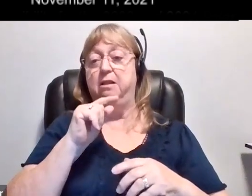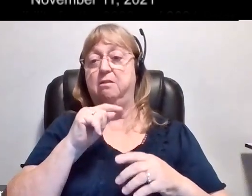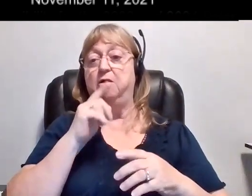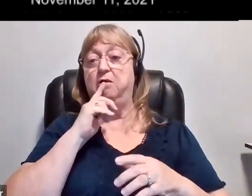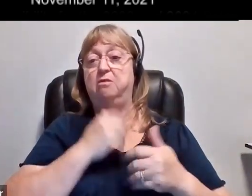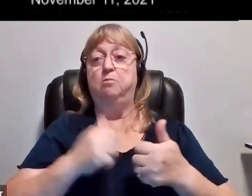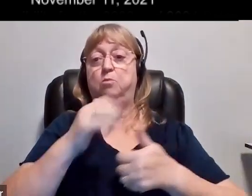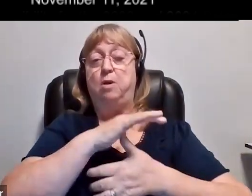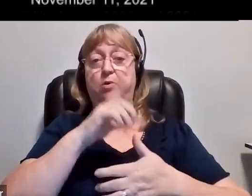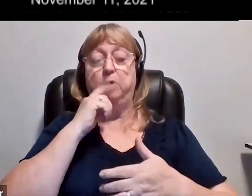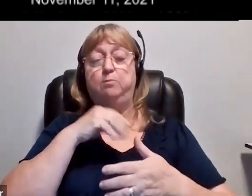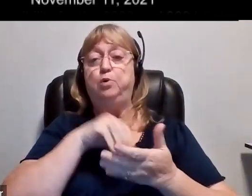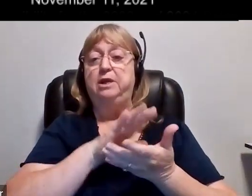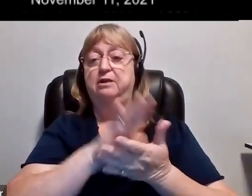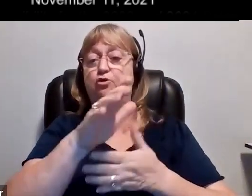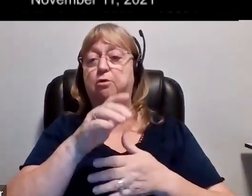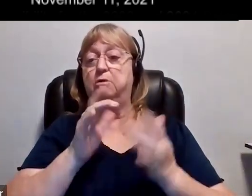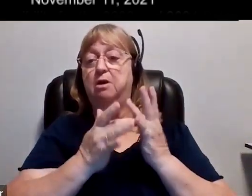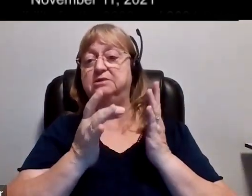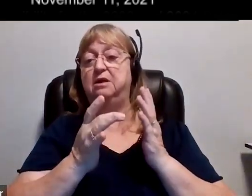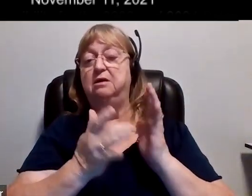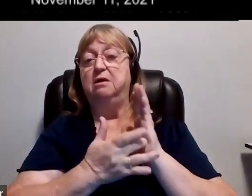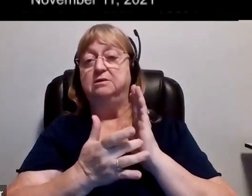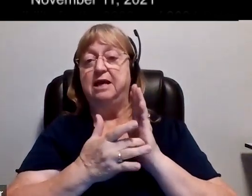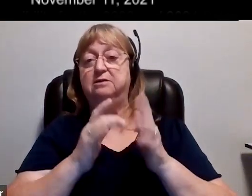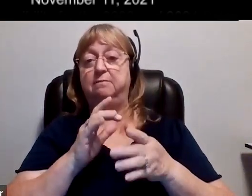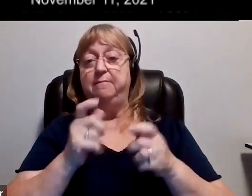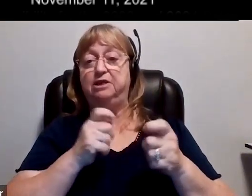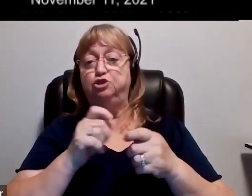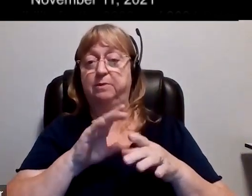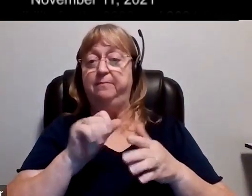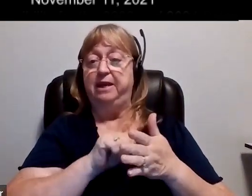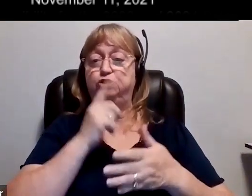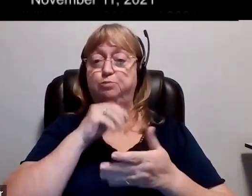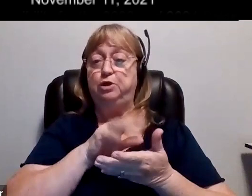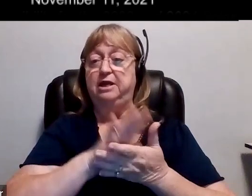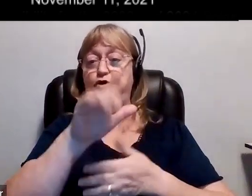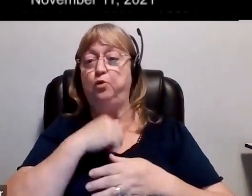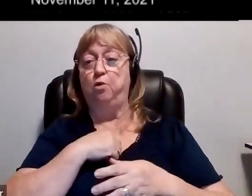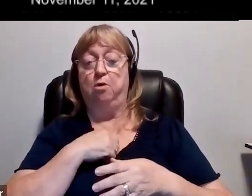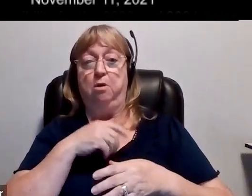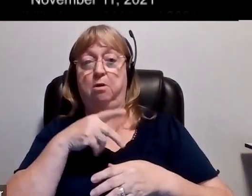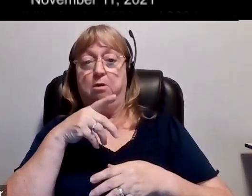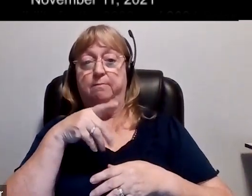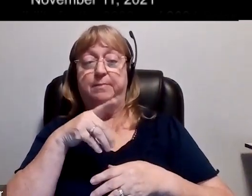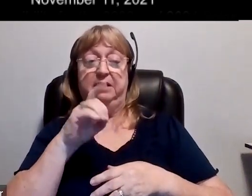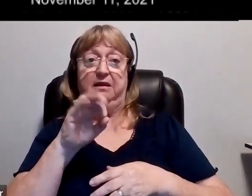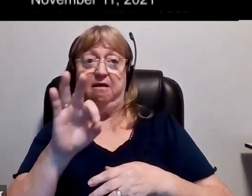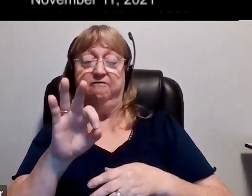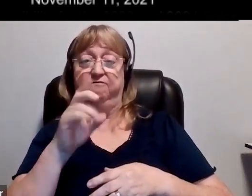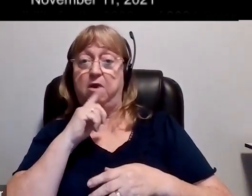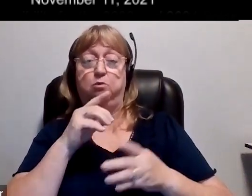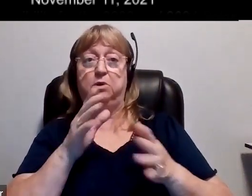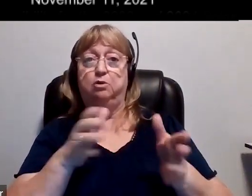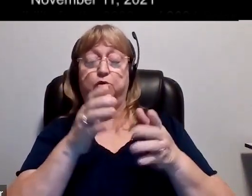in the content management page, which is HTML. But you might want to have an attachment. And it could be a PDF, but I would encourage a Word